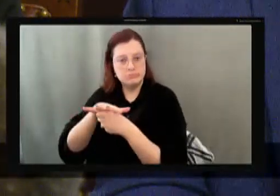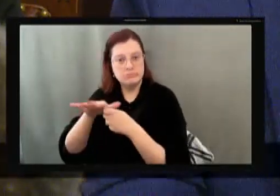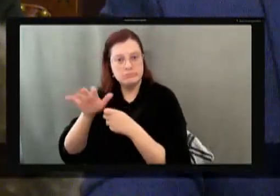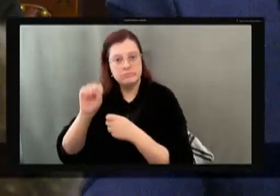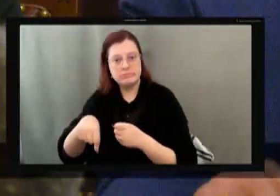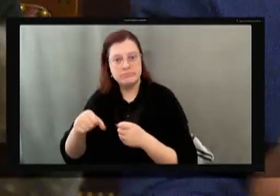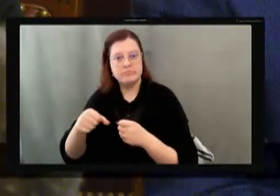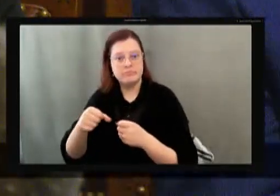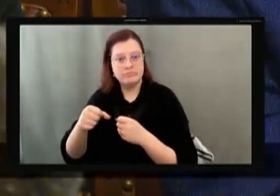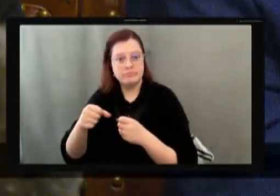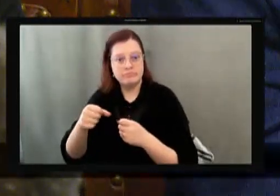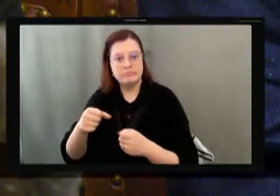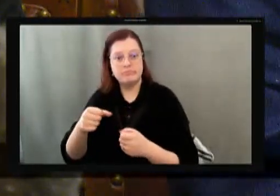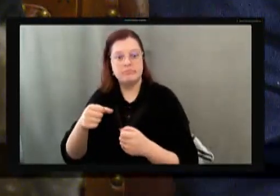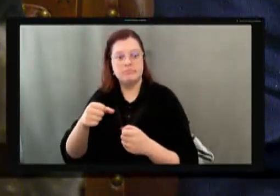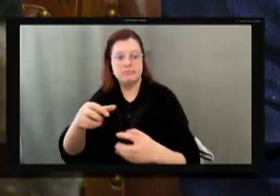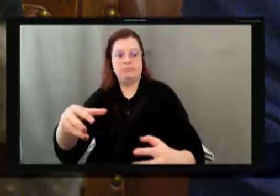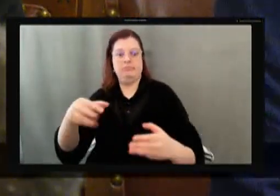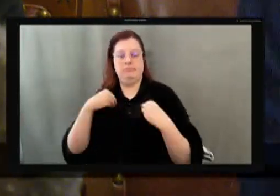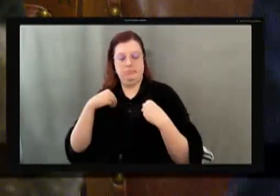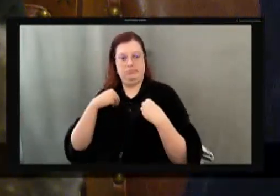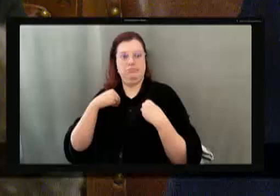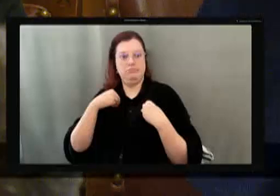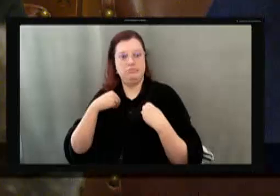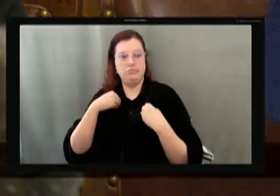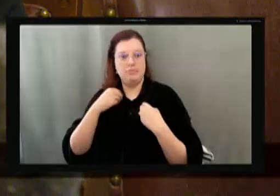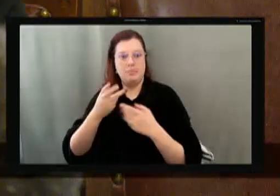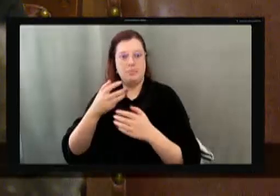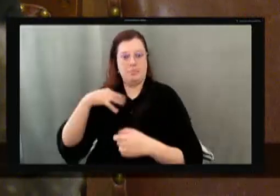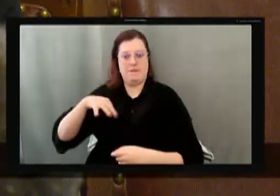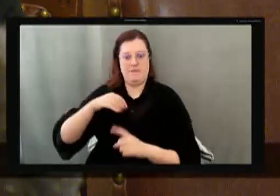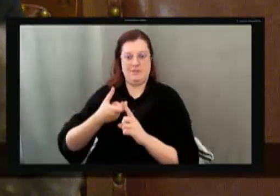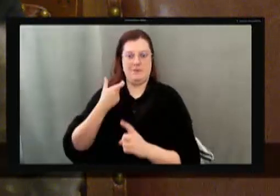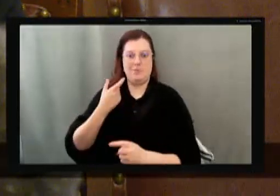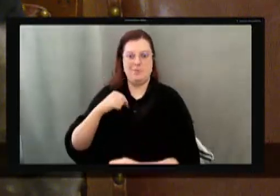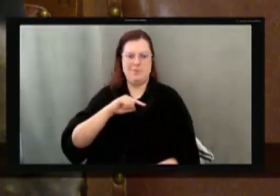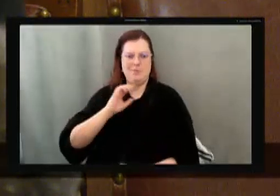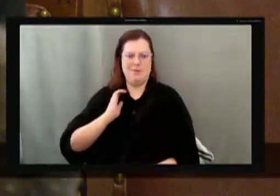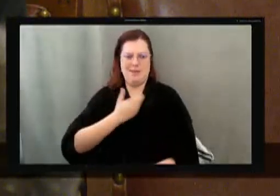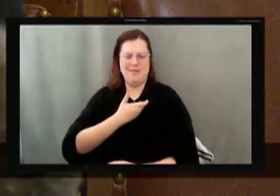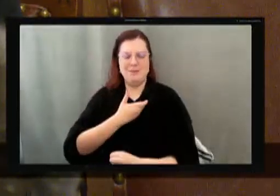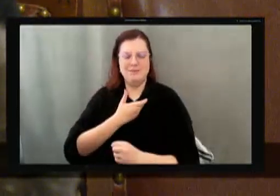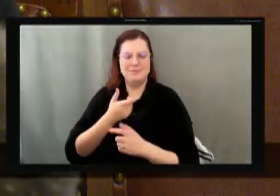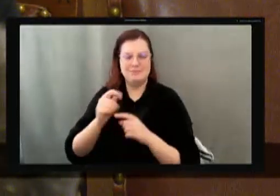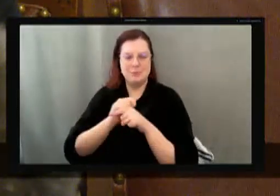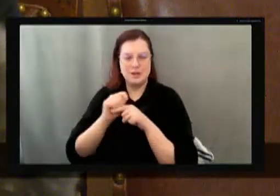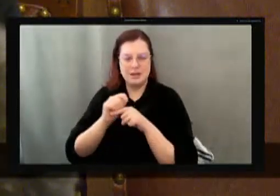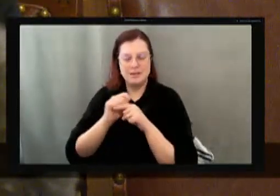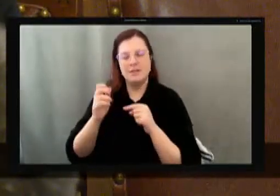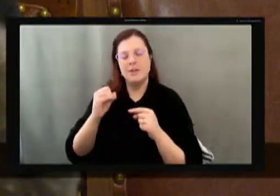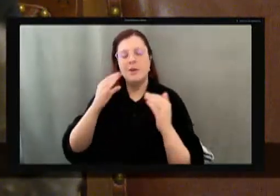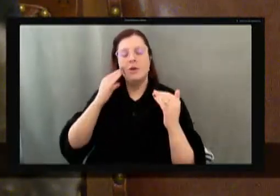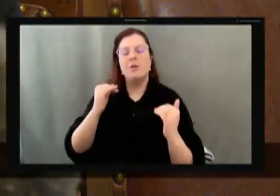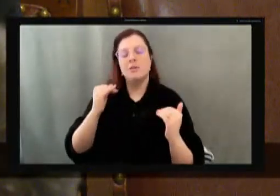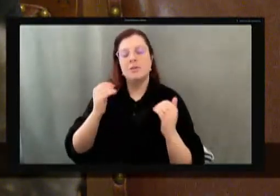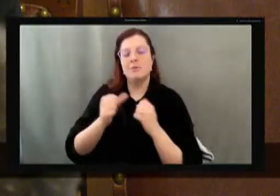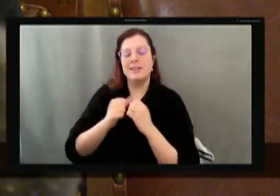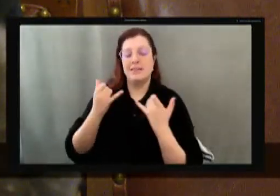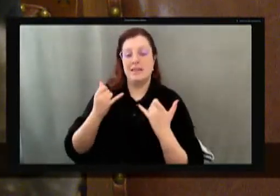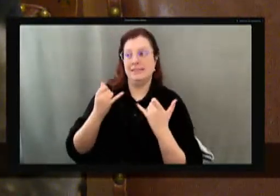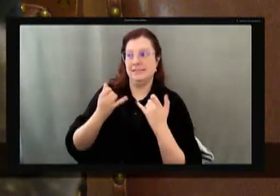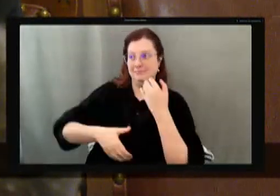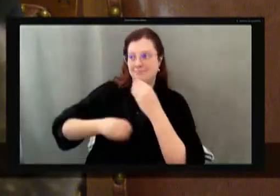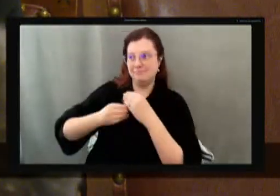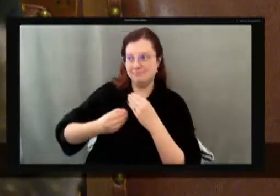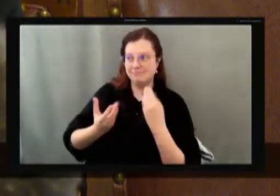of our training here. So I'm hopeful that with this expenditure that we can put